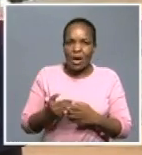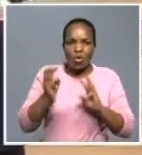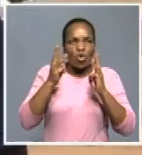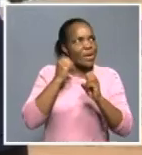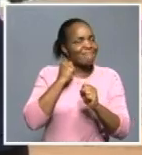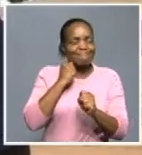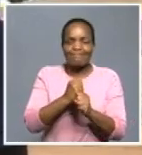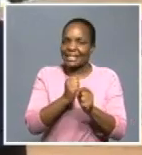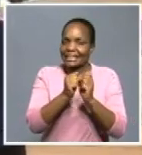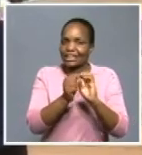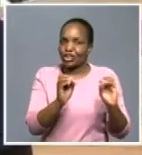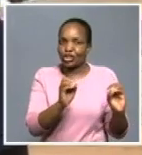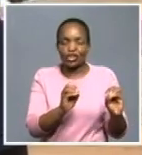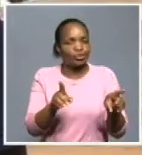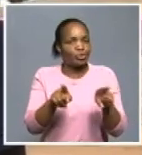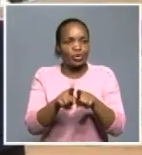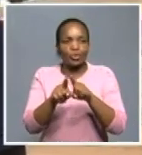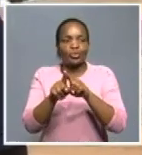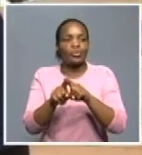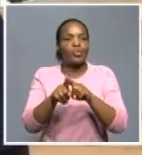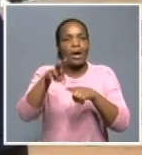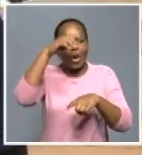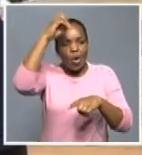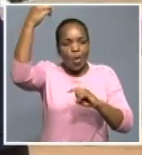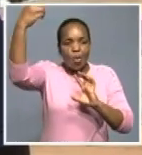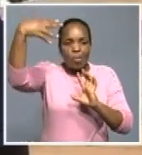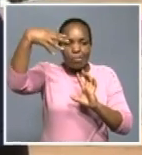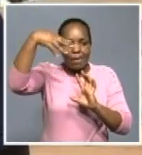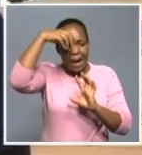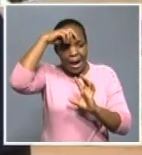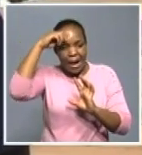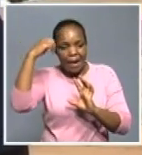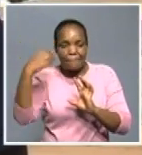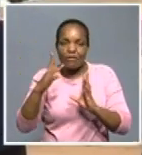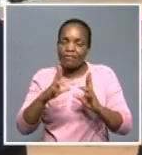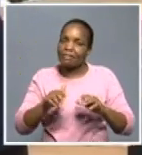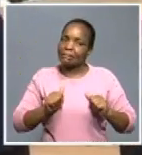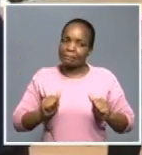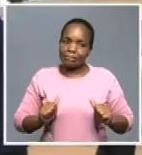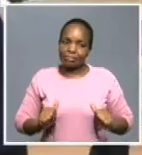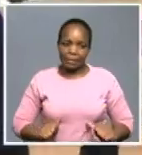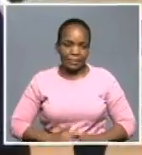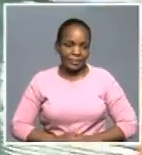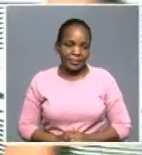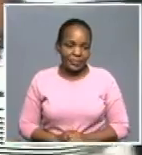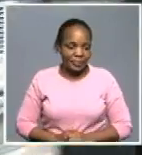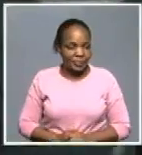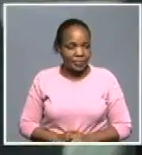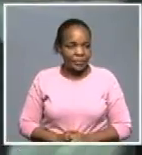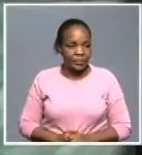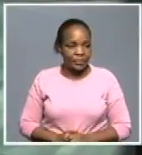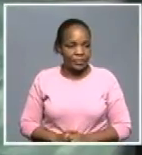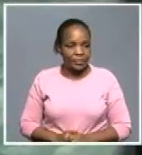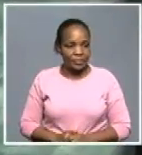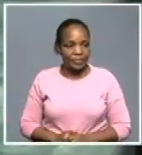of Luderitz. It's really been a beautiful atmosphere here, and people have really, enjoyed themselves during the couple of days